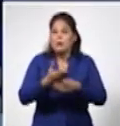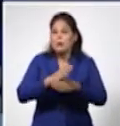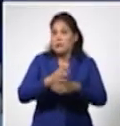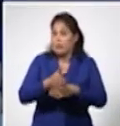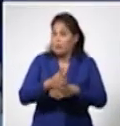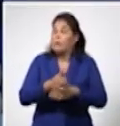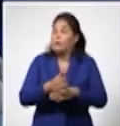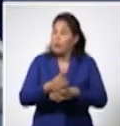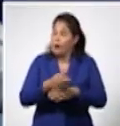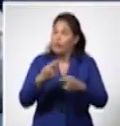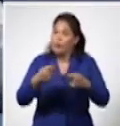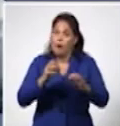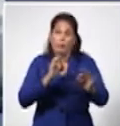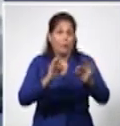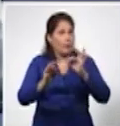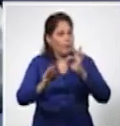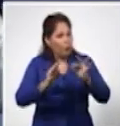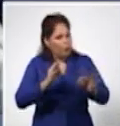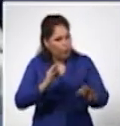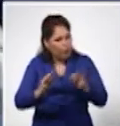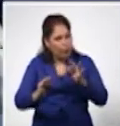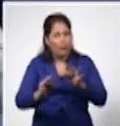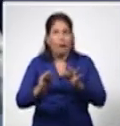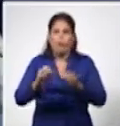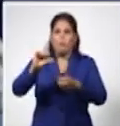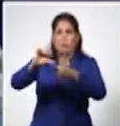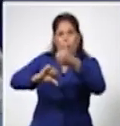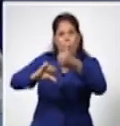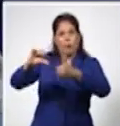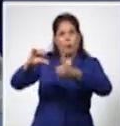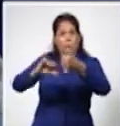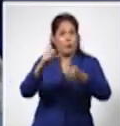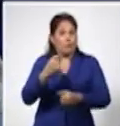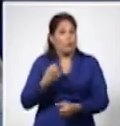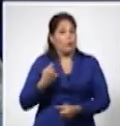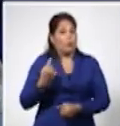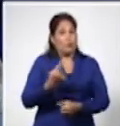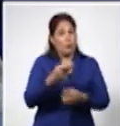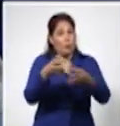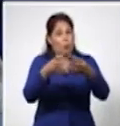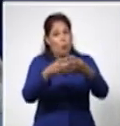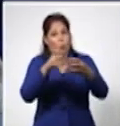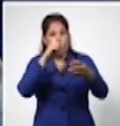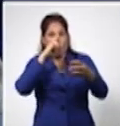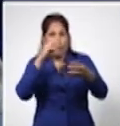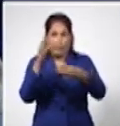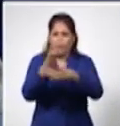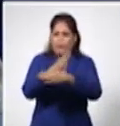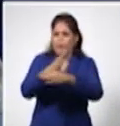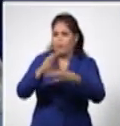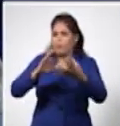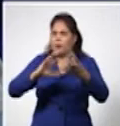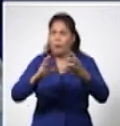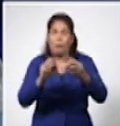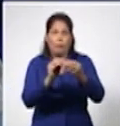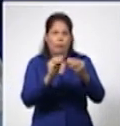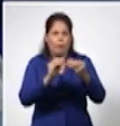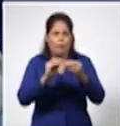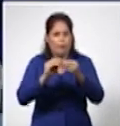number of people with the virus but without symptoms, who then go on to infect others. By age